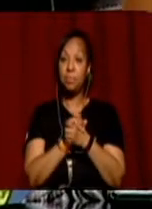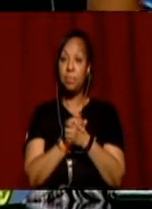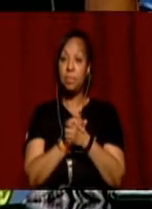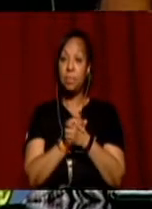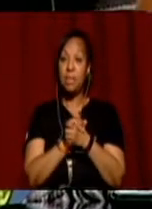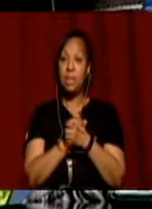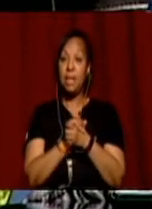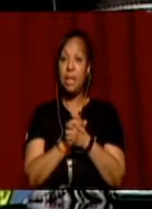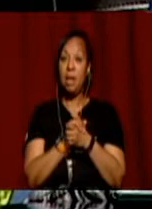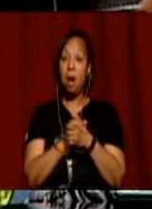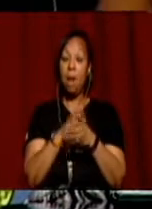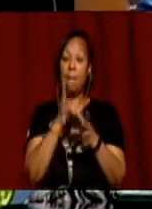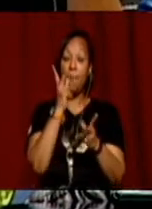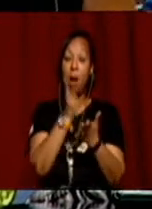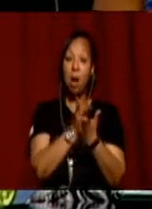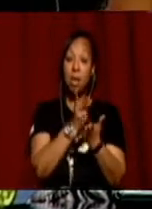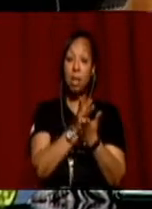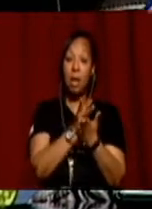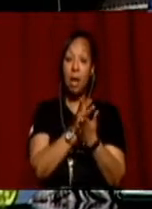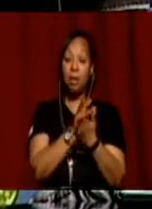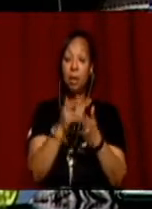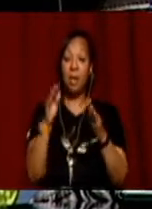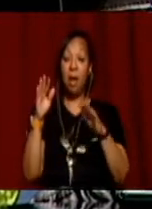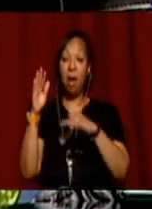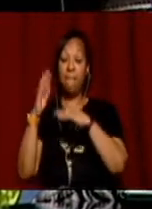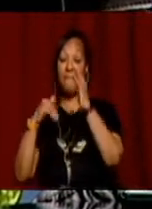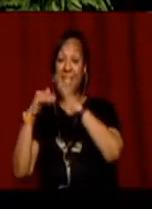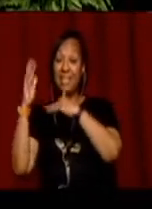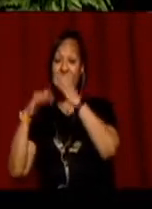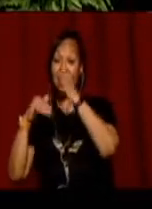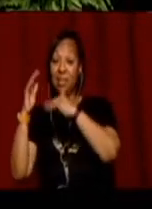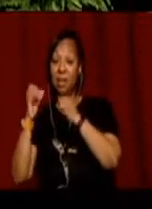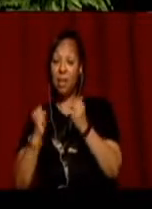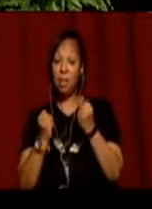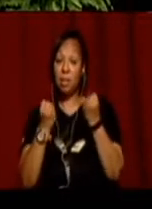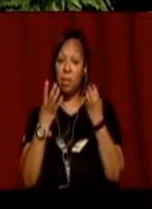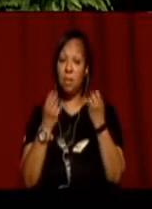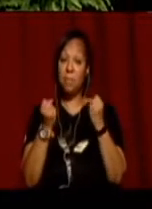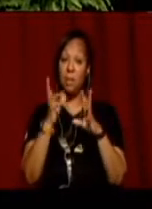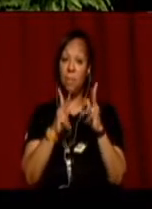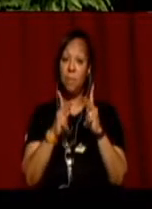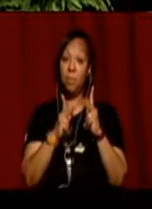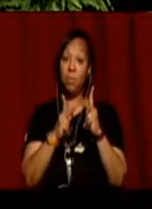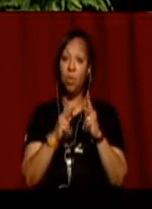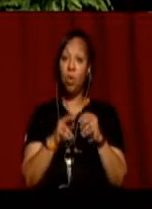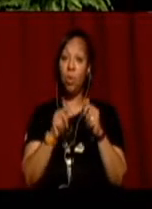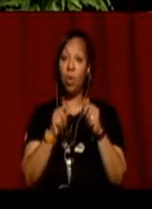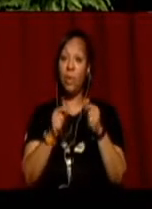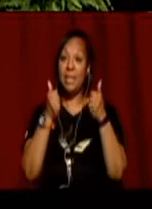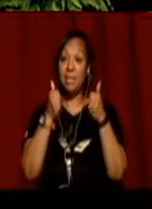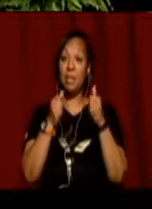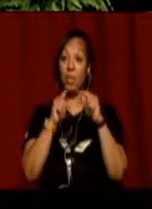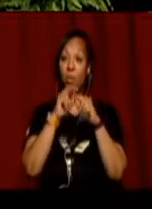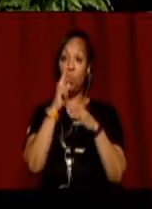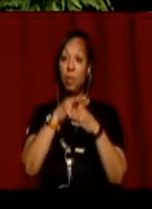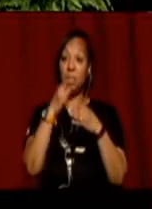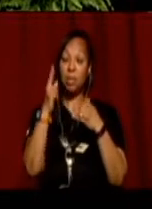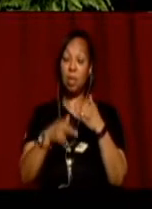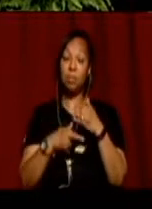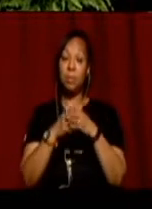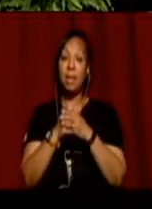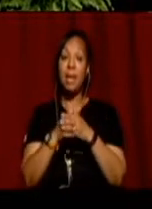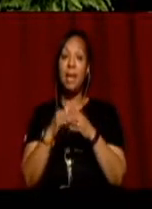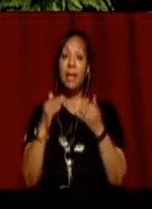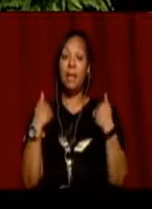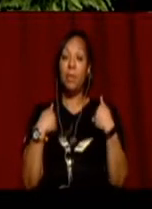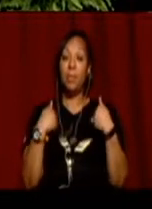like in our parking lot or in our facility? Or because there are a lot of people who want instant results and they want to know, can we